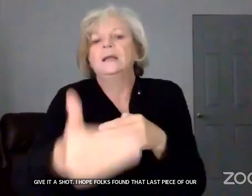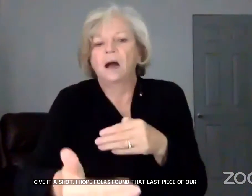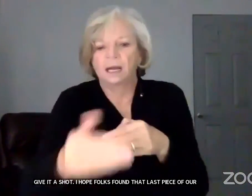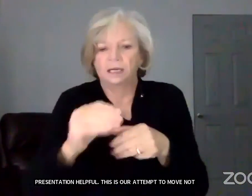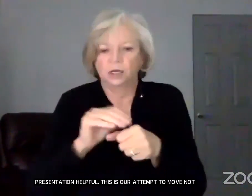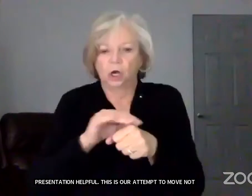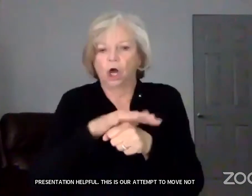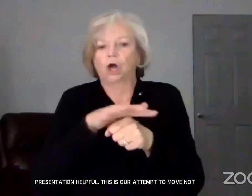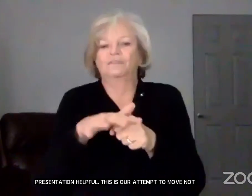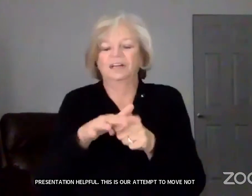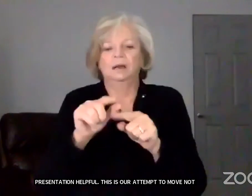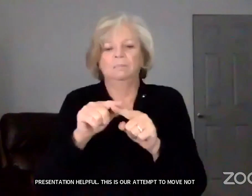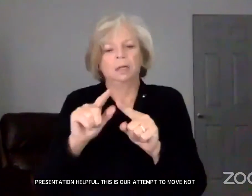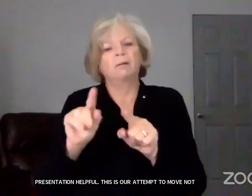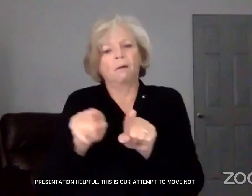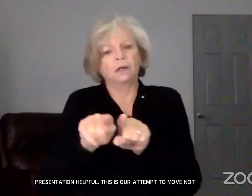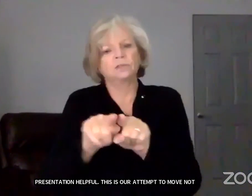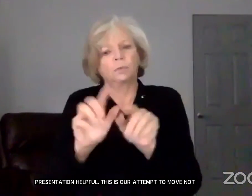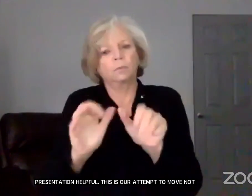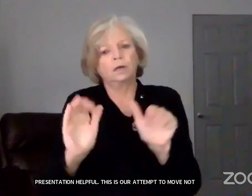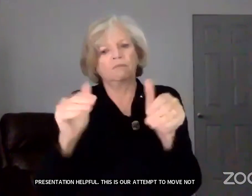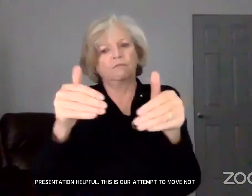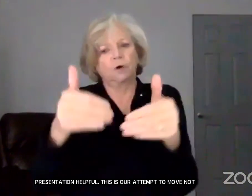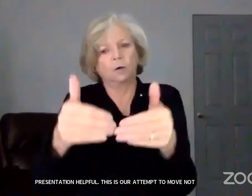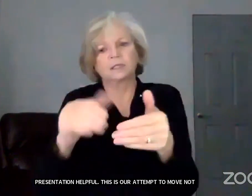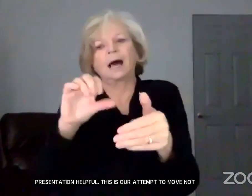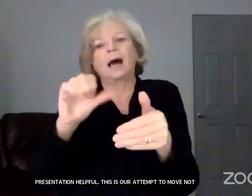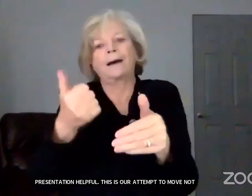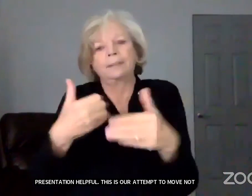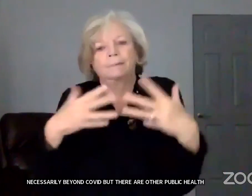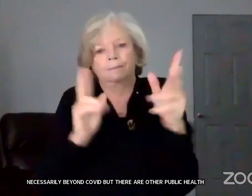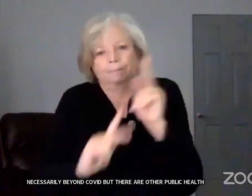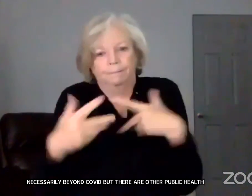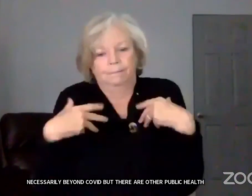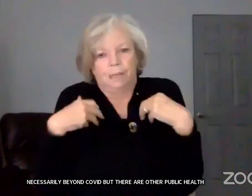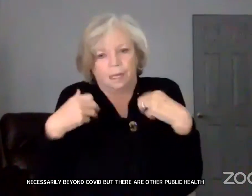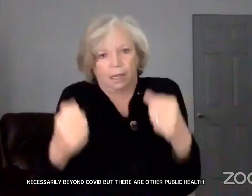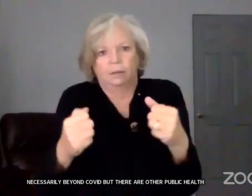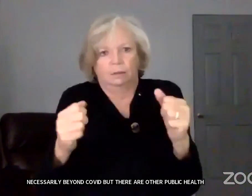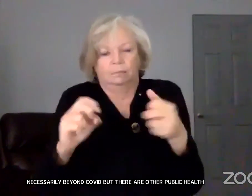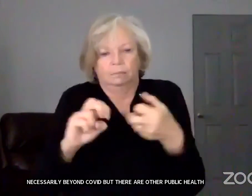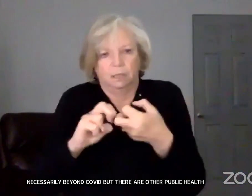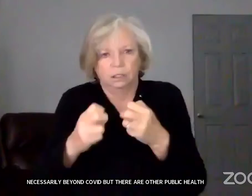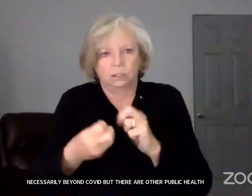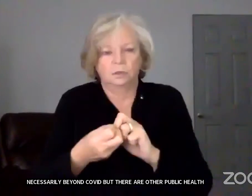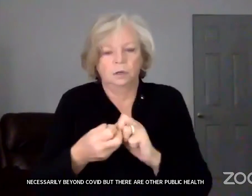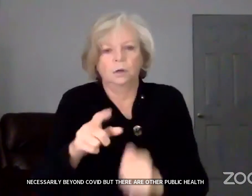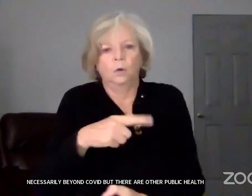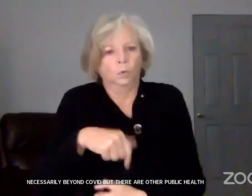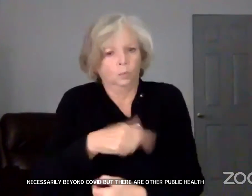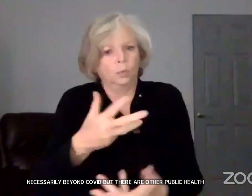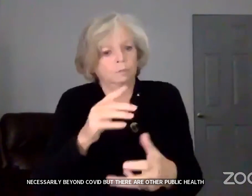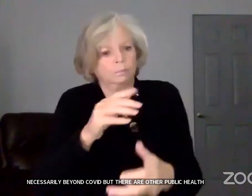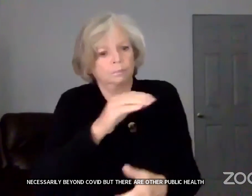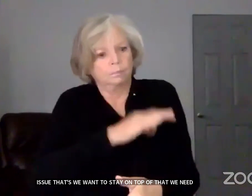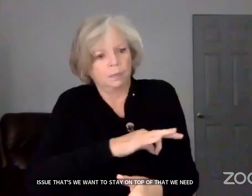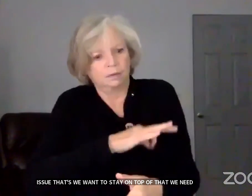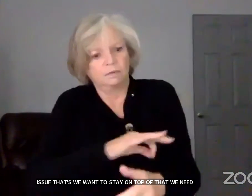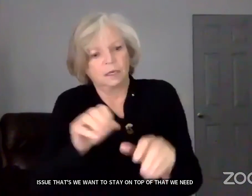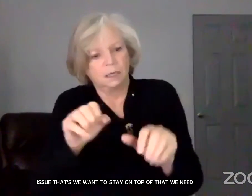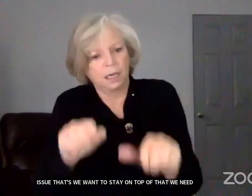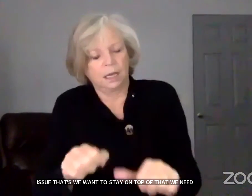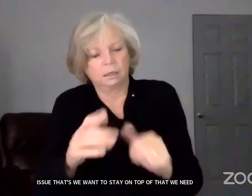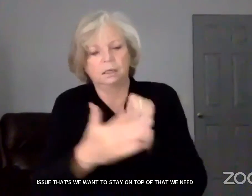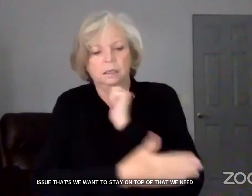are other public health issues that we want to stay on top of, that we need community input, that we benefit when community is involved. So we're